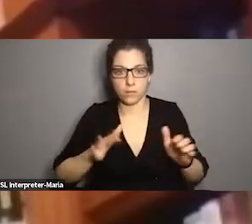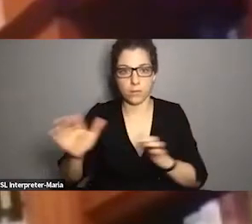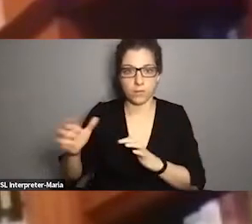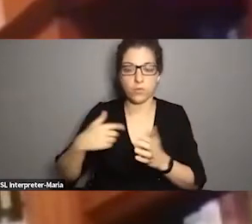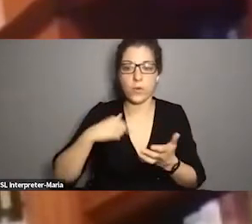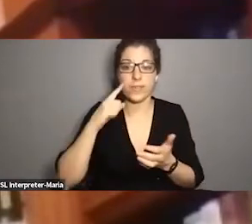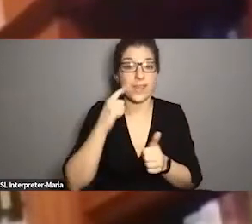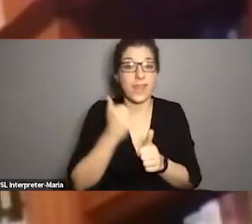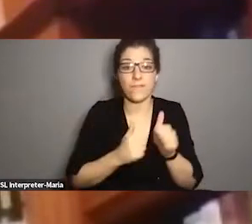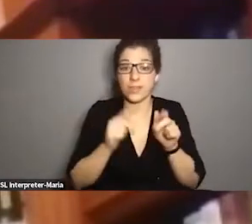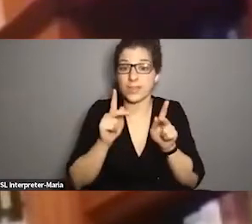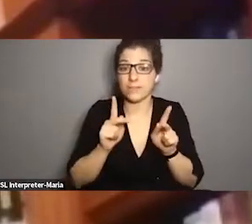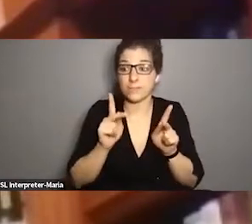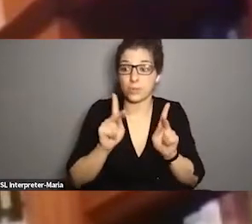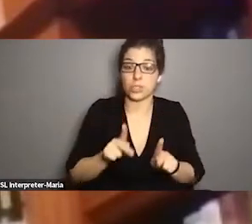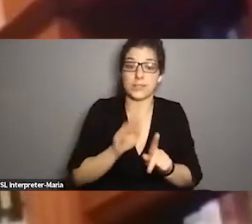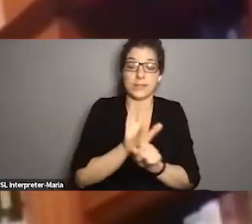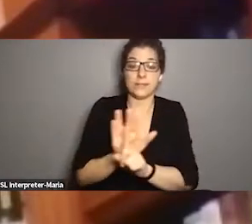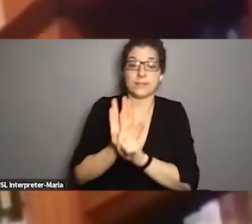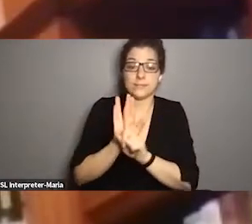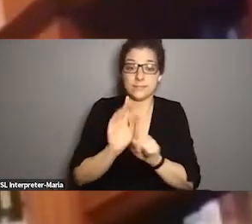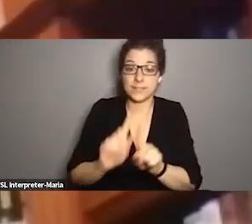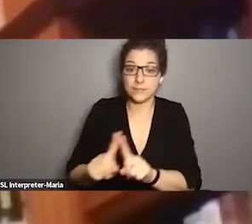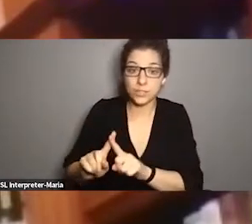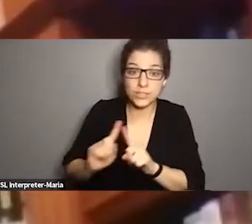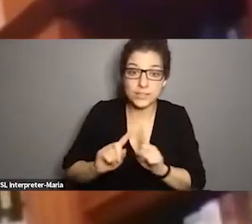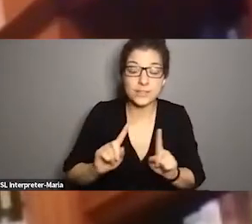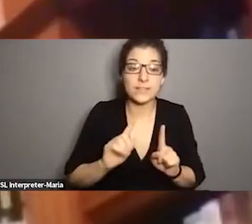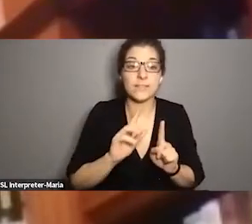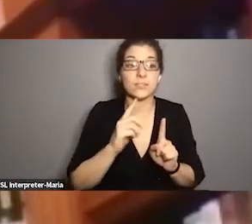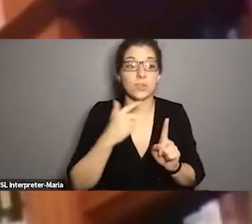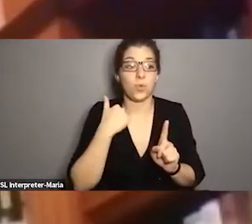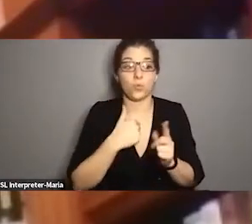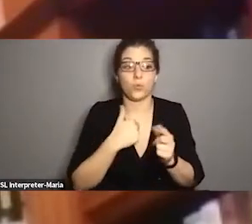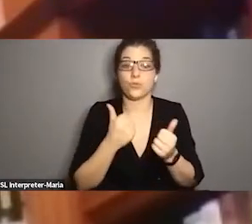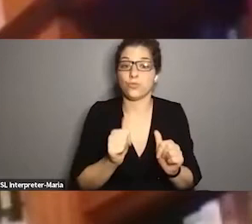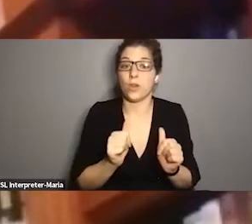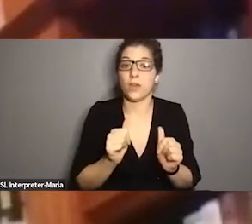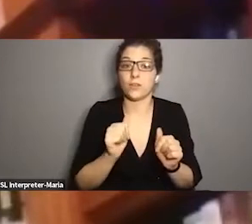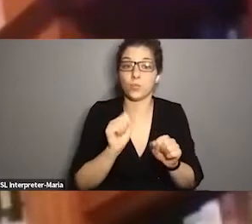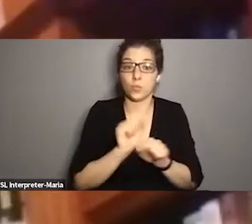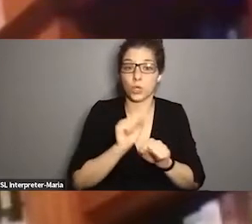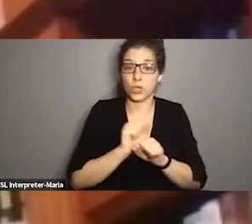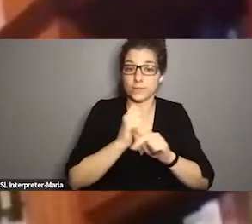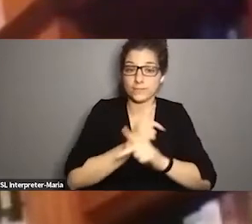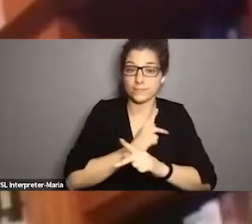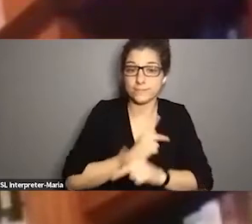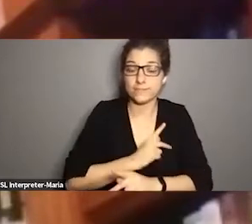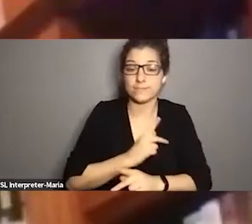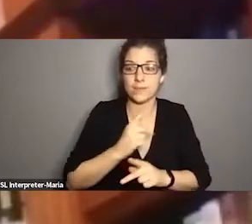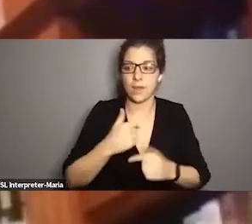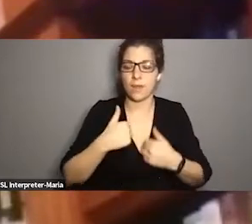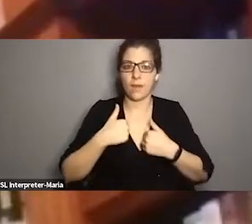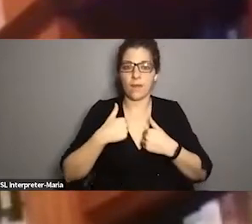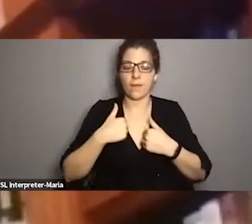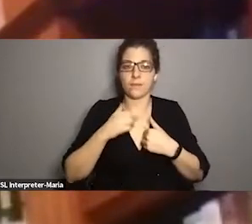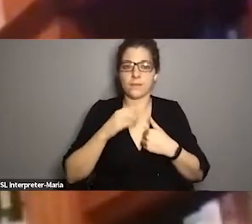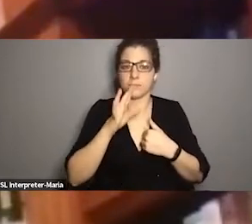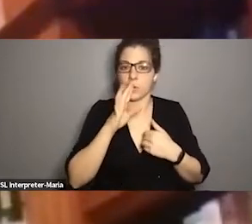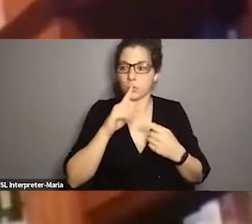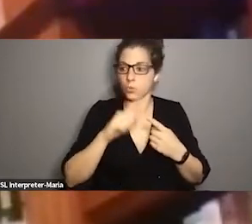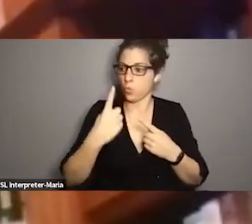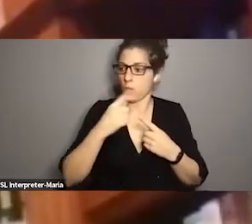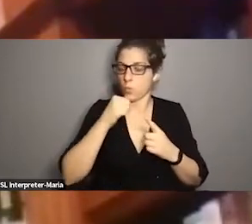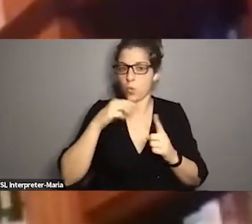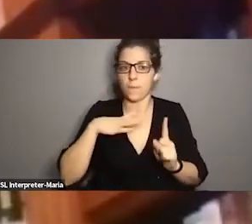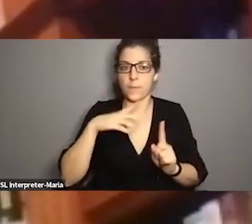every individual case is different. And so we try and work that through. You know, I've spoken to one woman